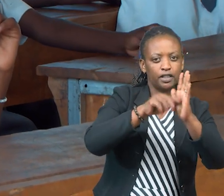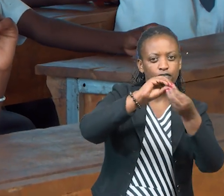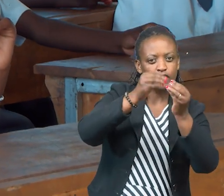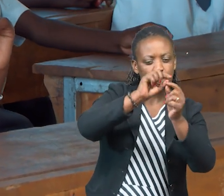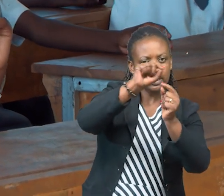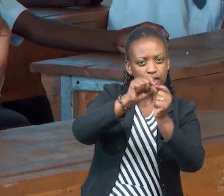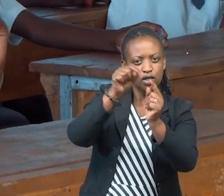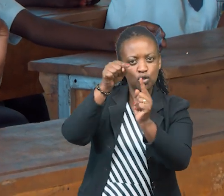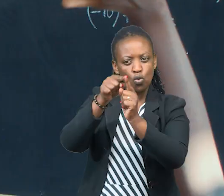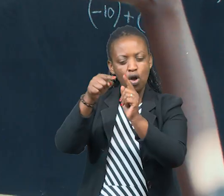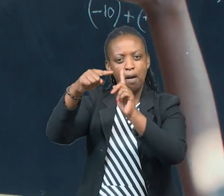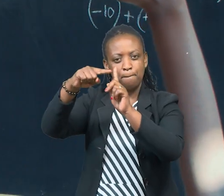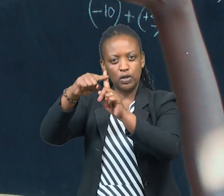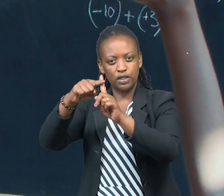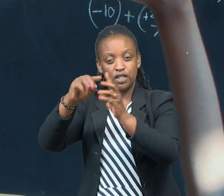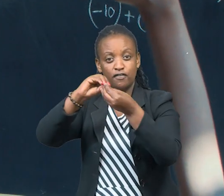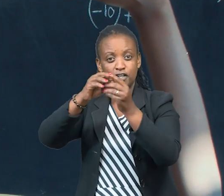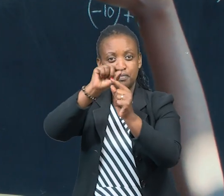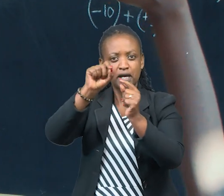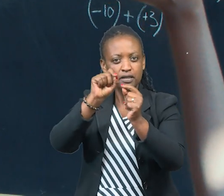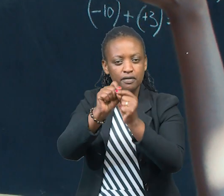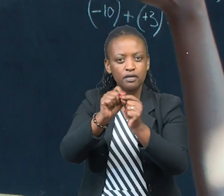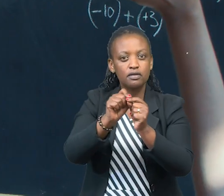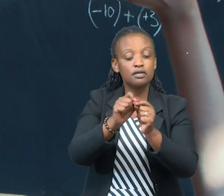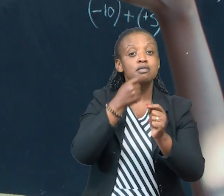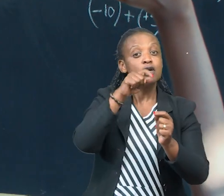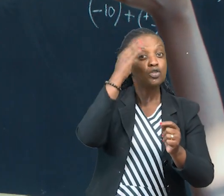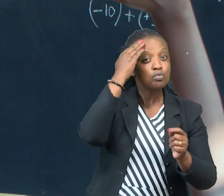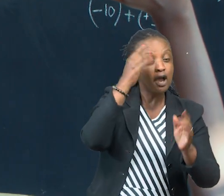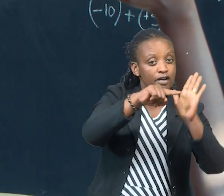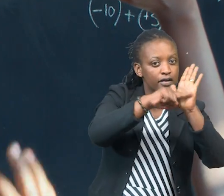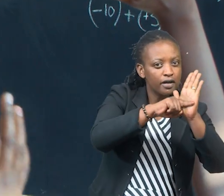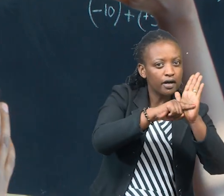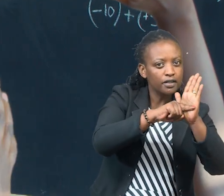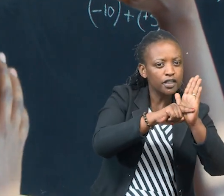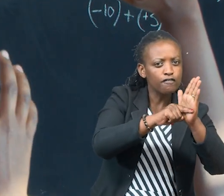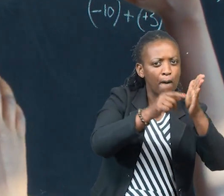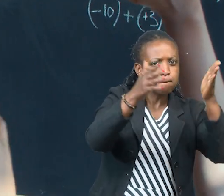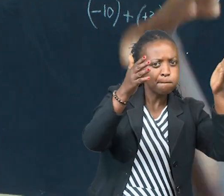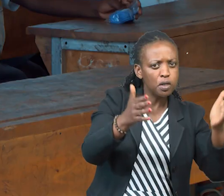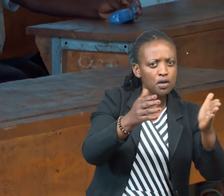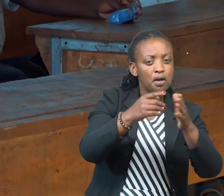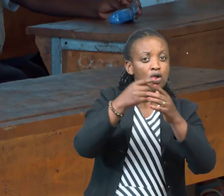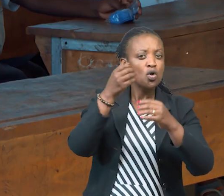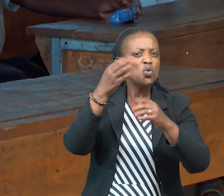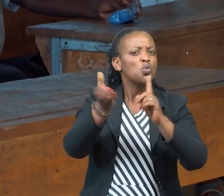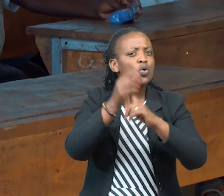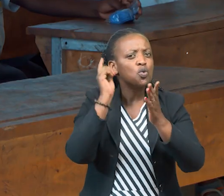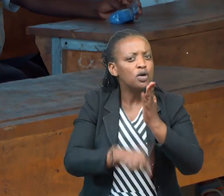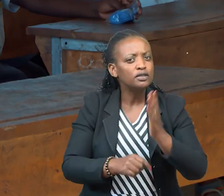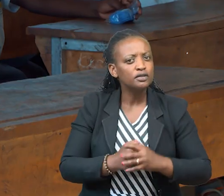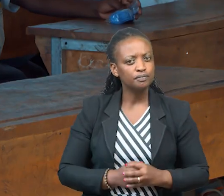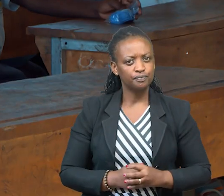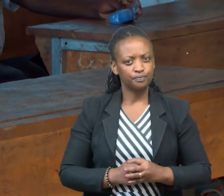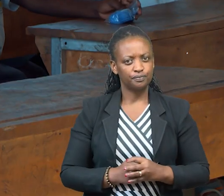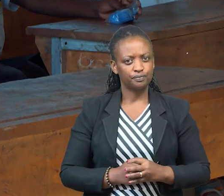integer to a positive integer, such that, okay, the negative integer is greater. What do you get,